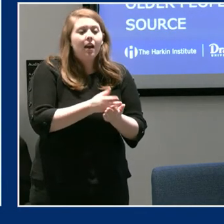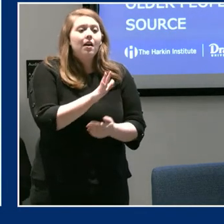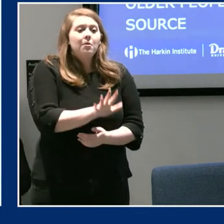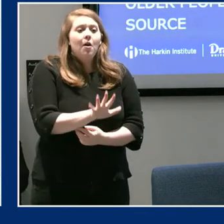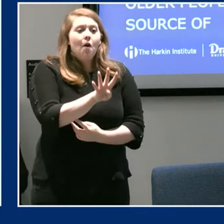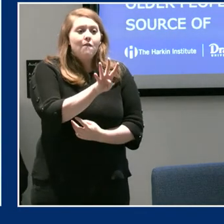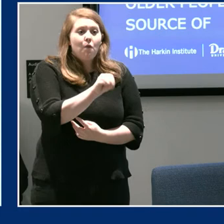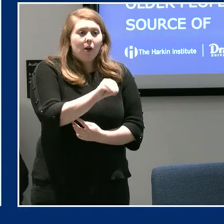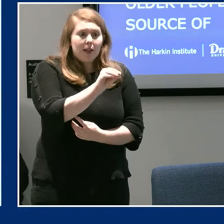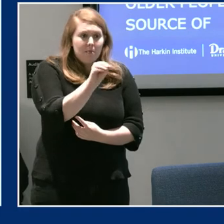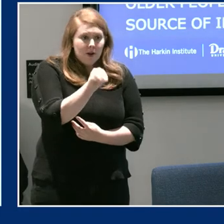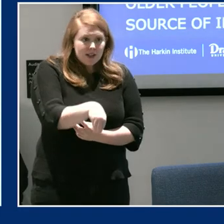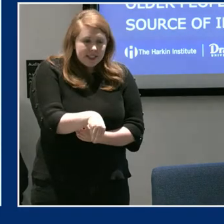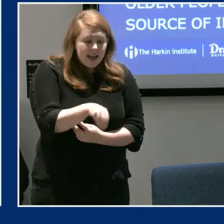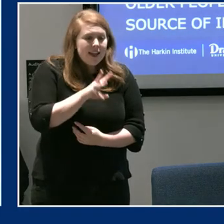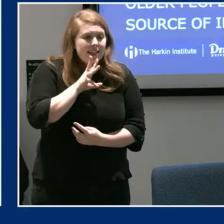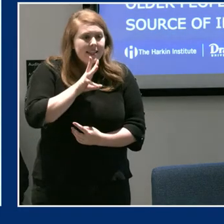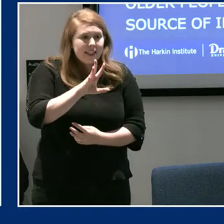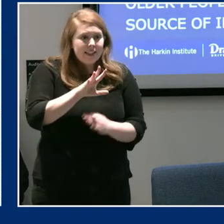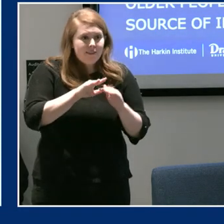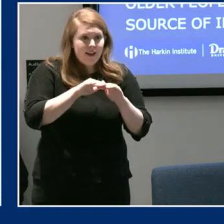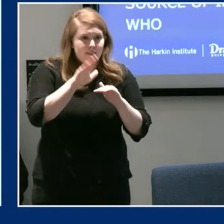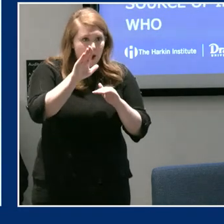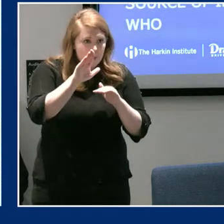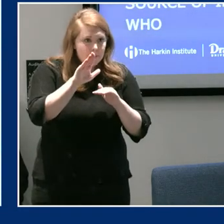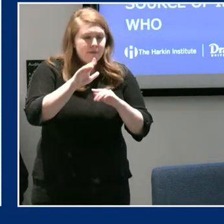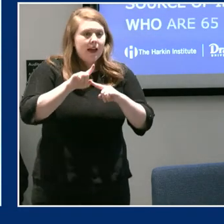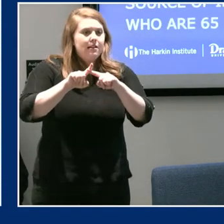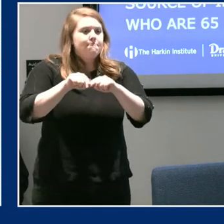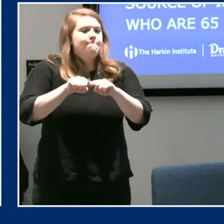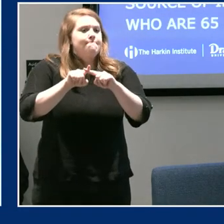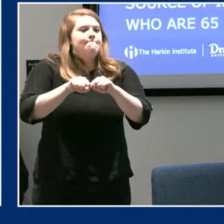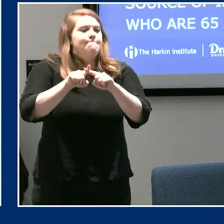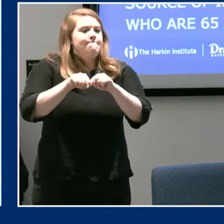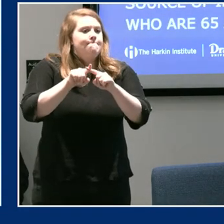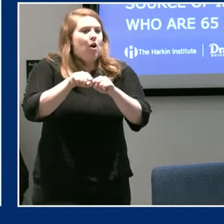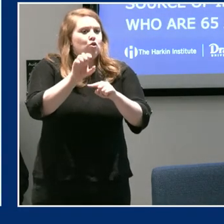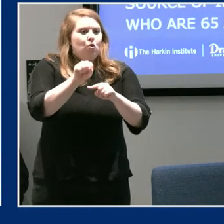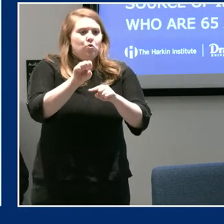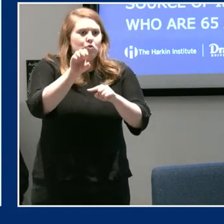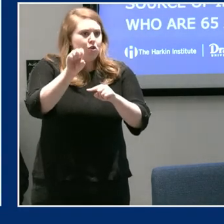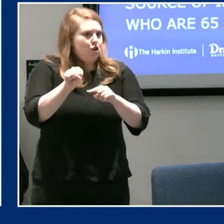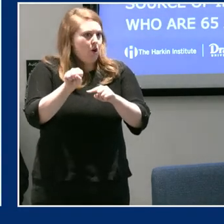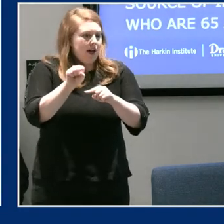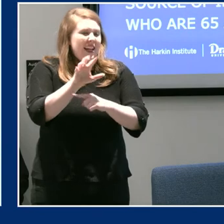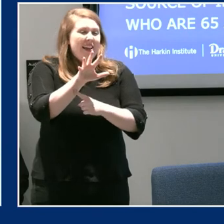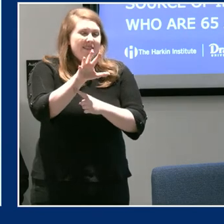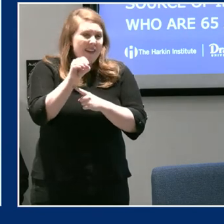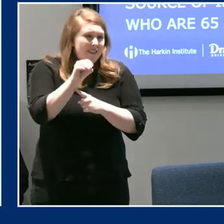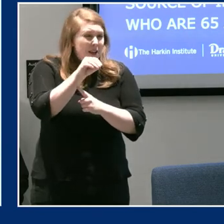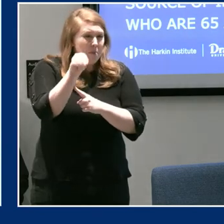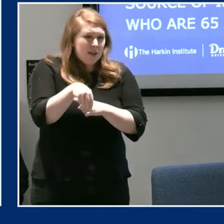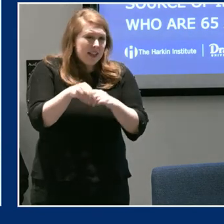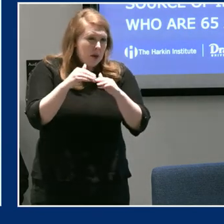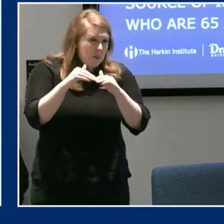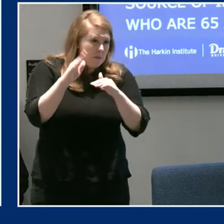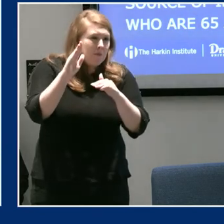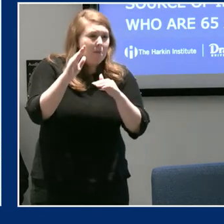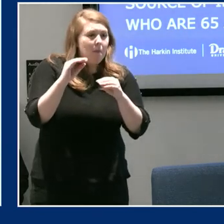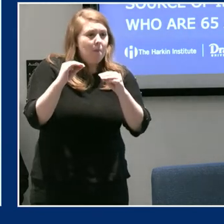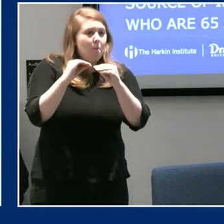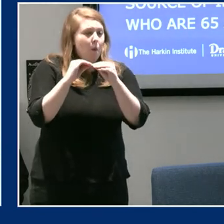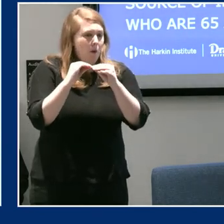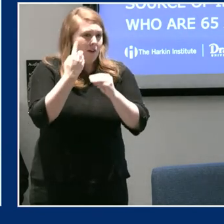individuals who are 65 and older rely on Social Security for 50% or more of